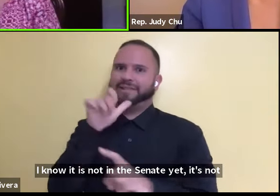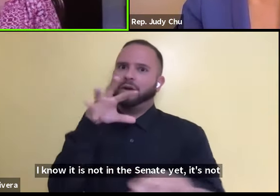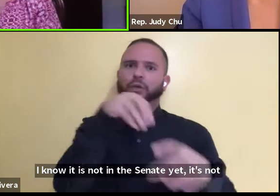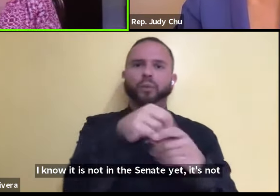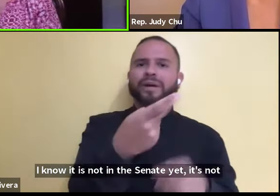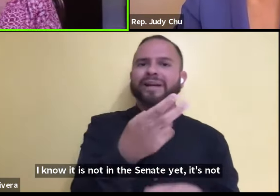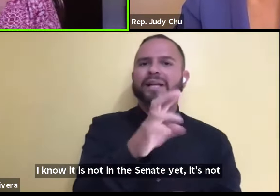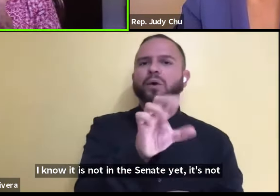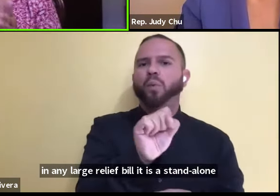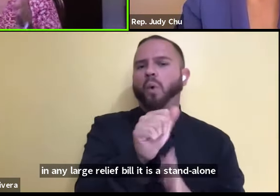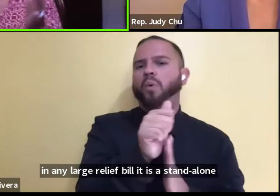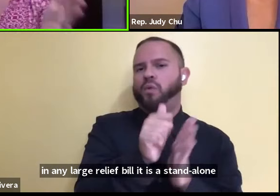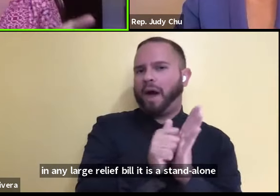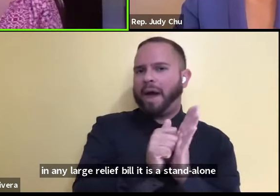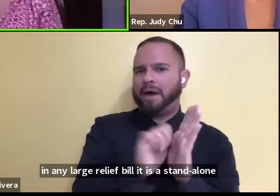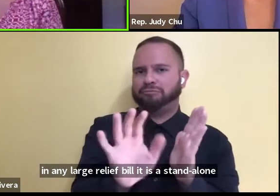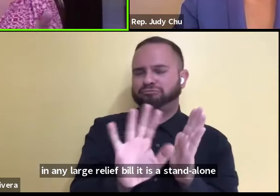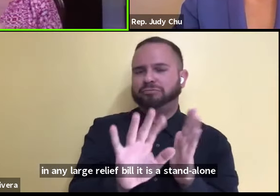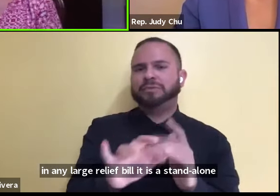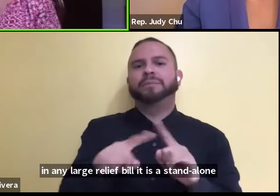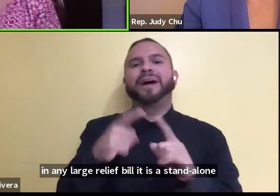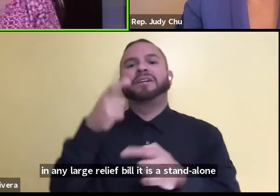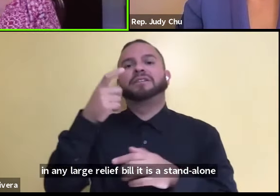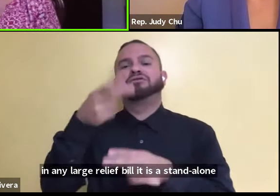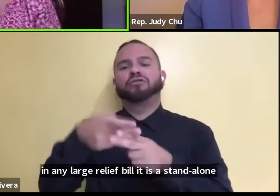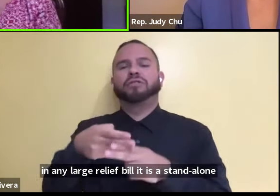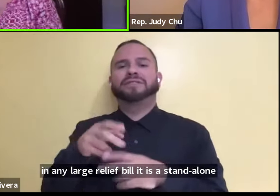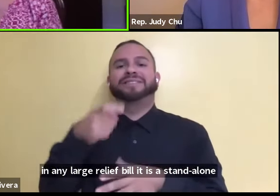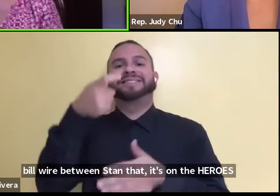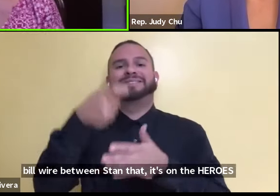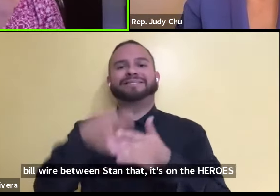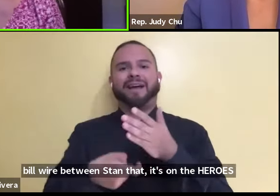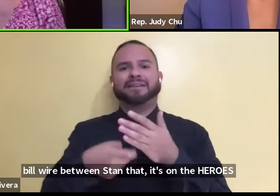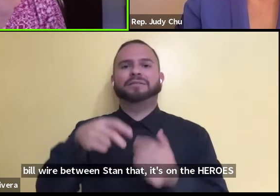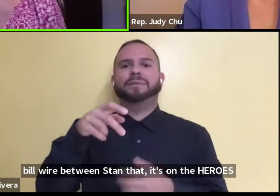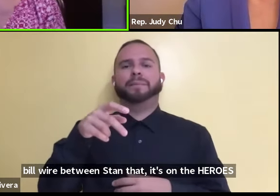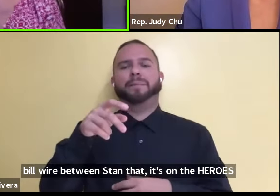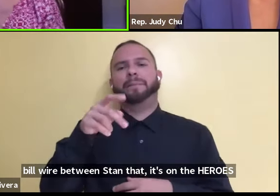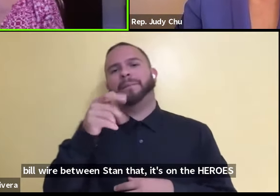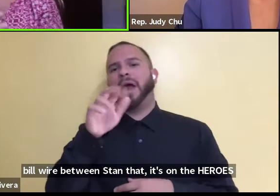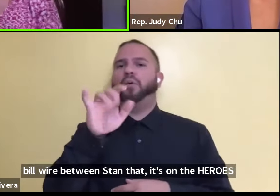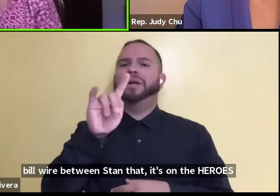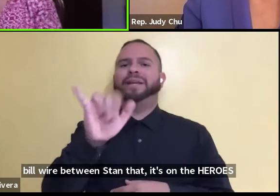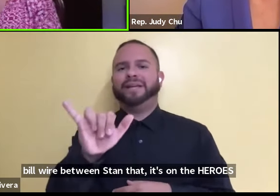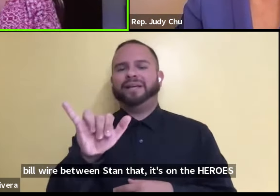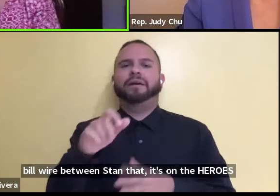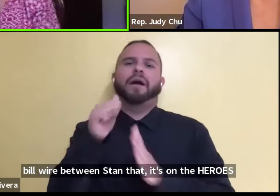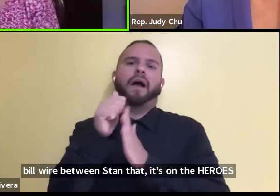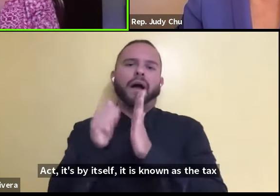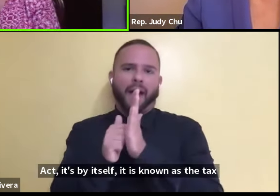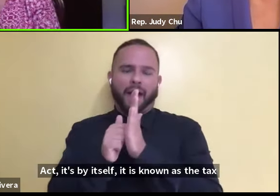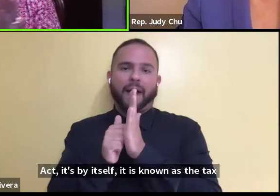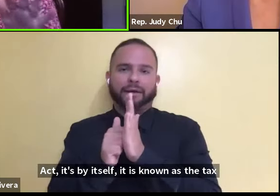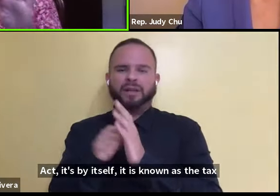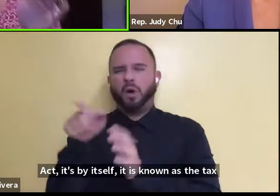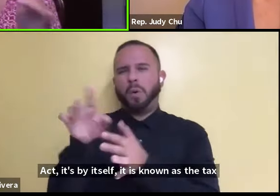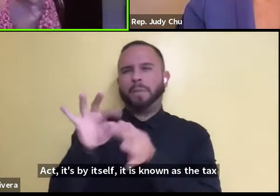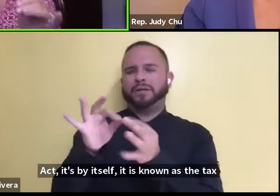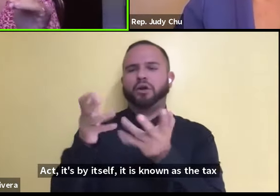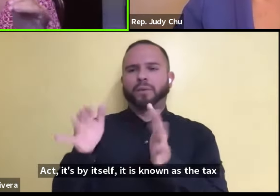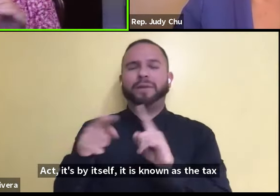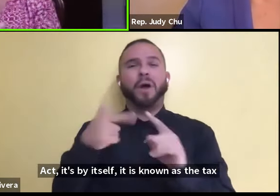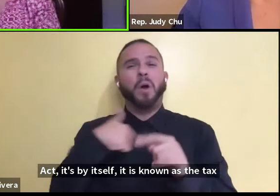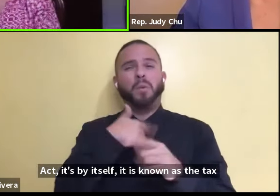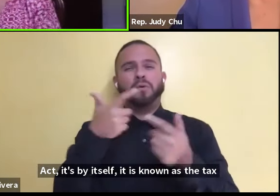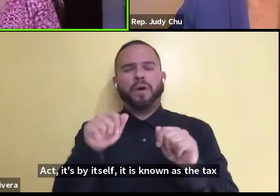itself. It's known as the Tax Parity Act, as you mentioned. As you know, we're looking to close the loophole in